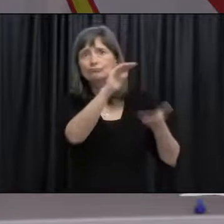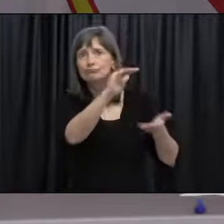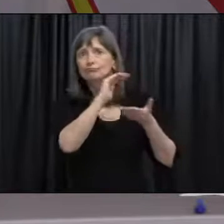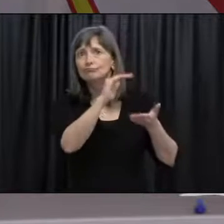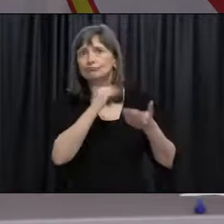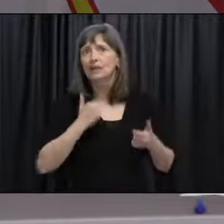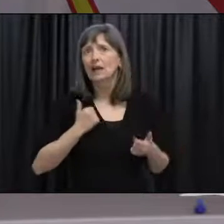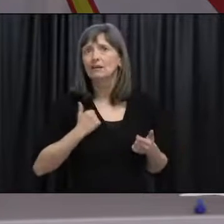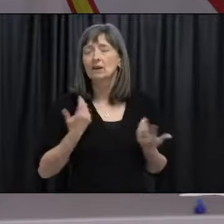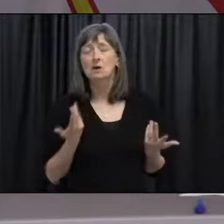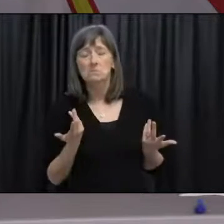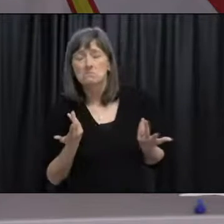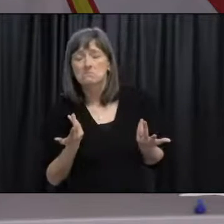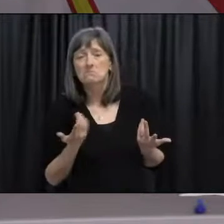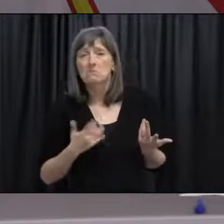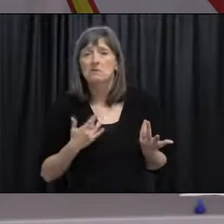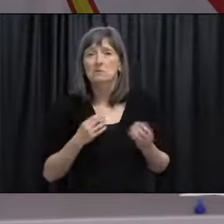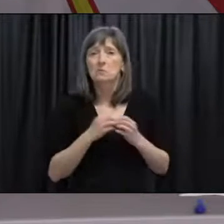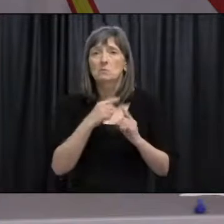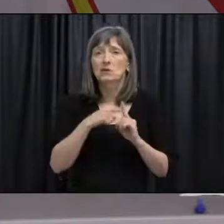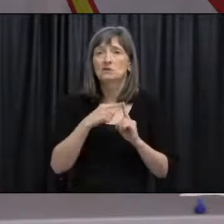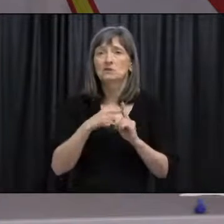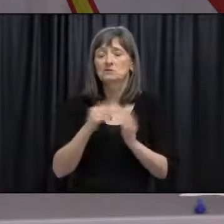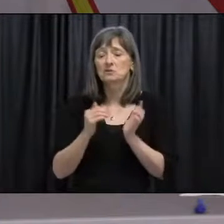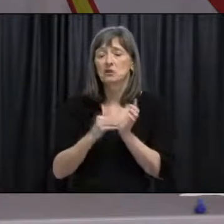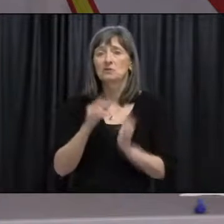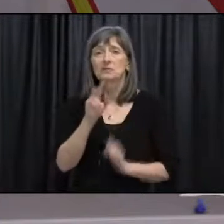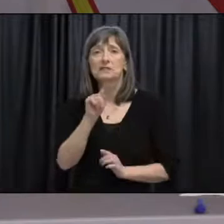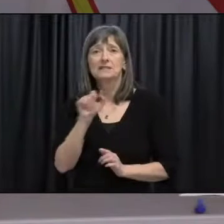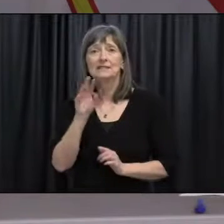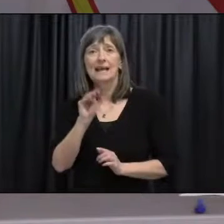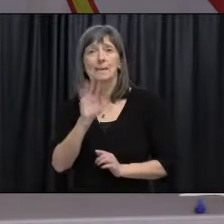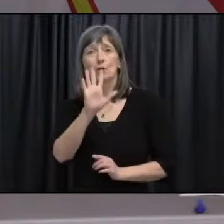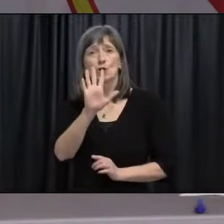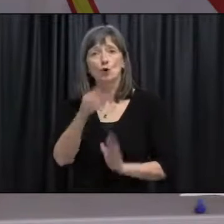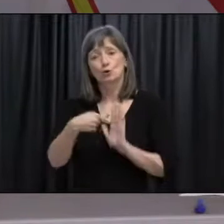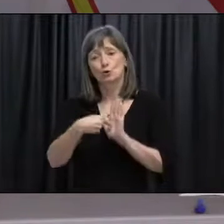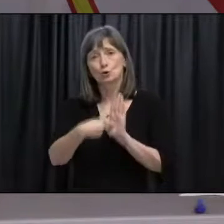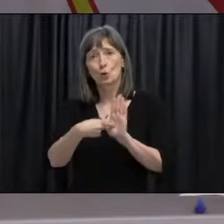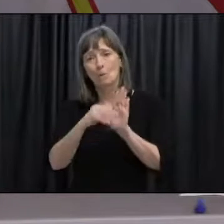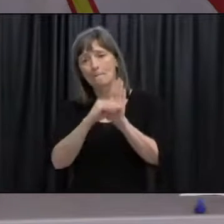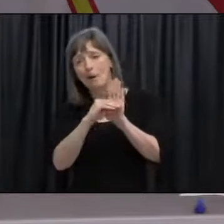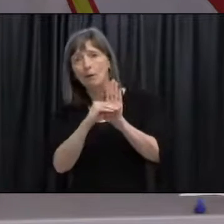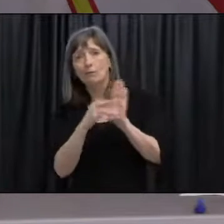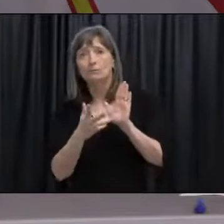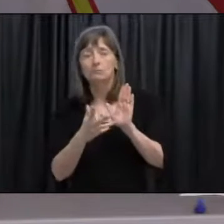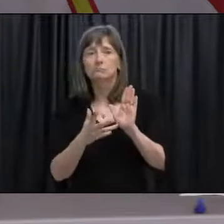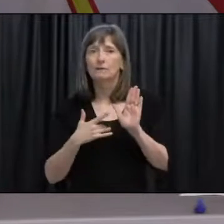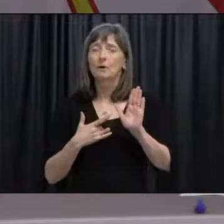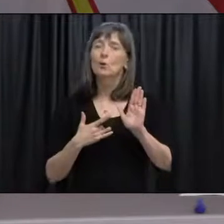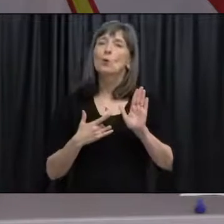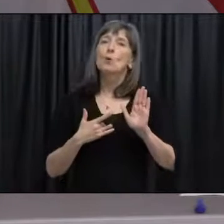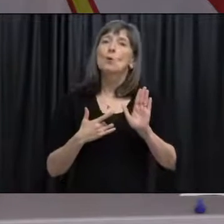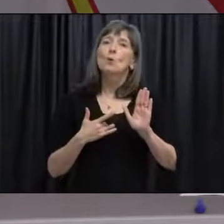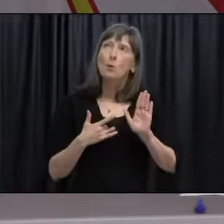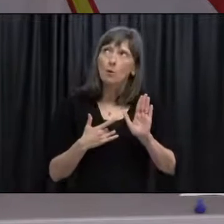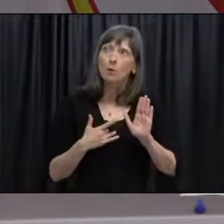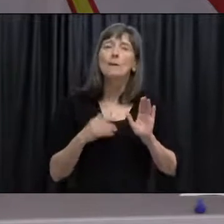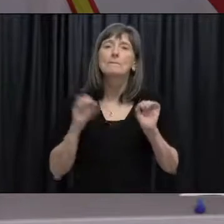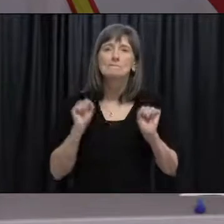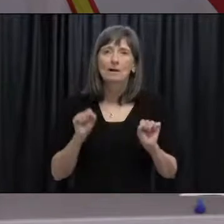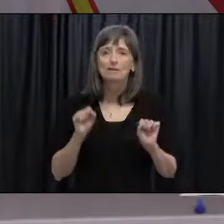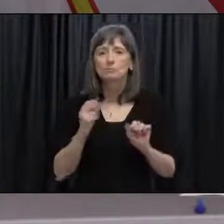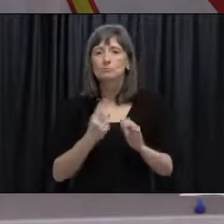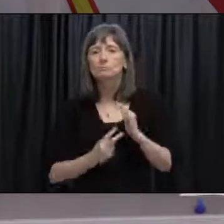more available. And I think that was Dr. Tam's model was a significant step forward in recognizing what could be a very